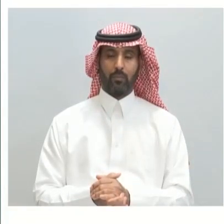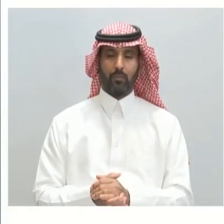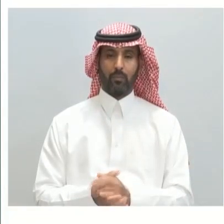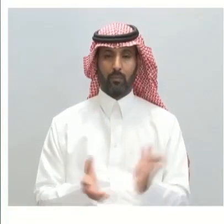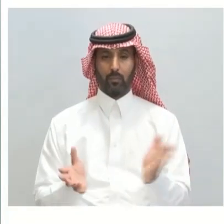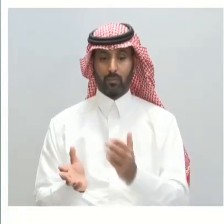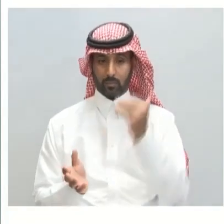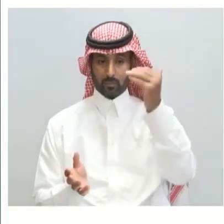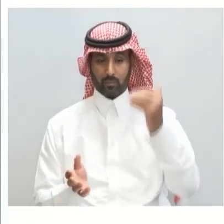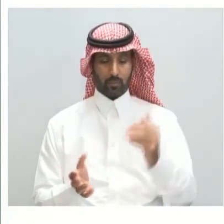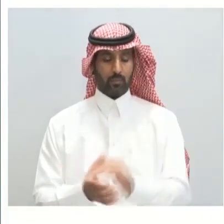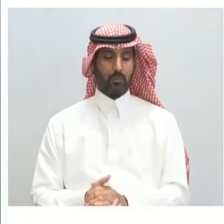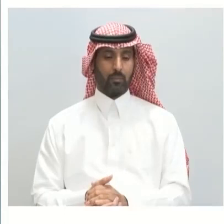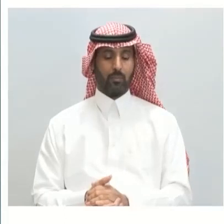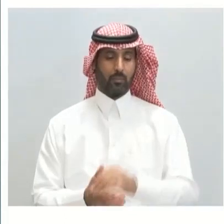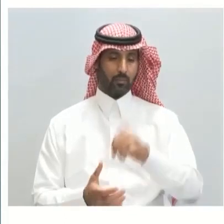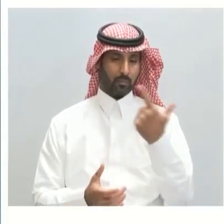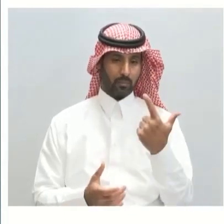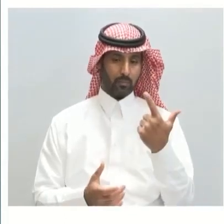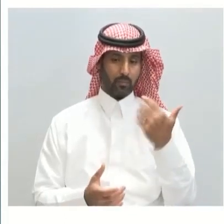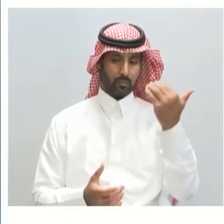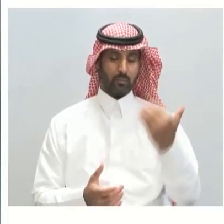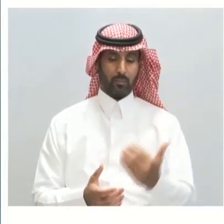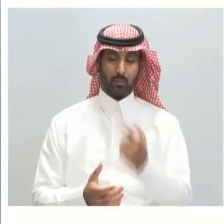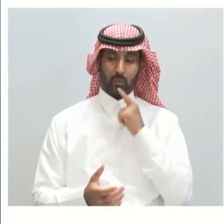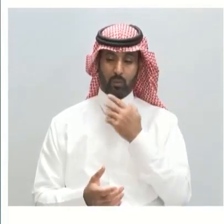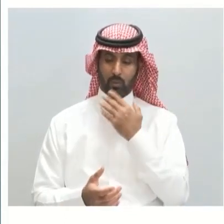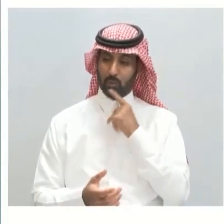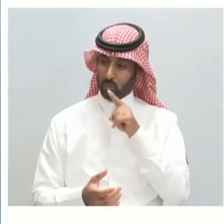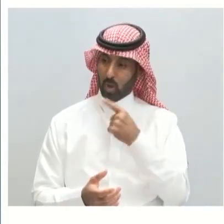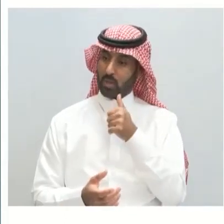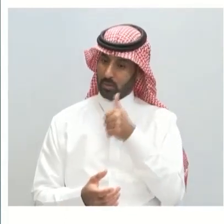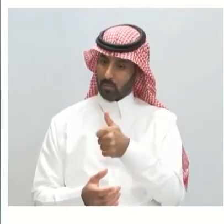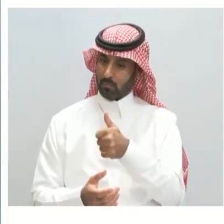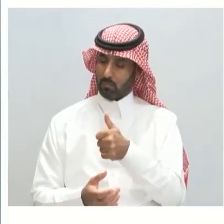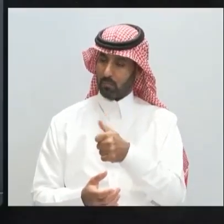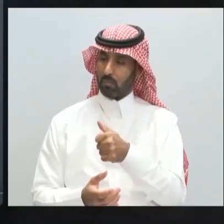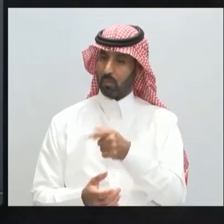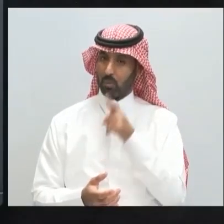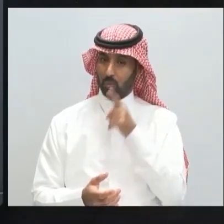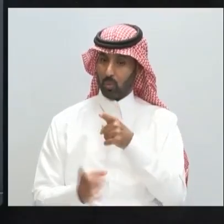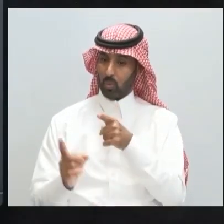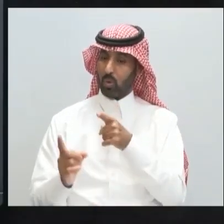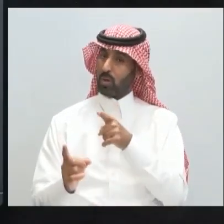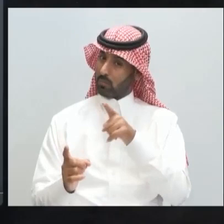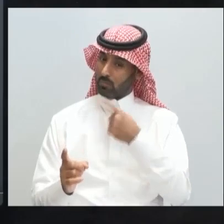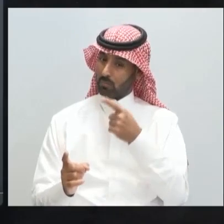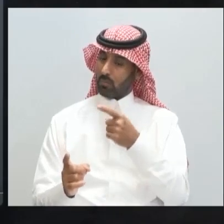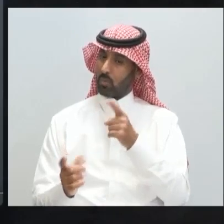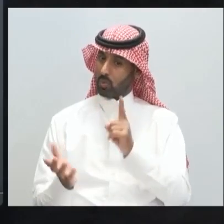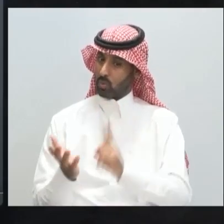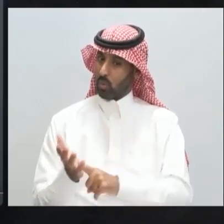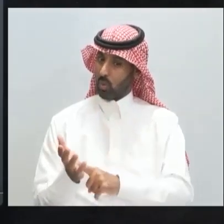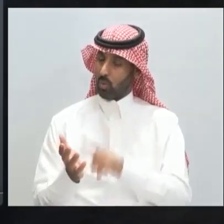So let's see the correct answer here. It's number 7. You're quite right. When you say to someone, you're quite right, it means that